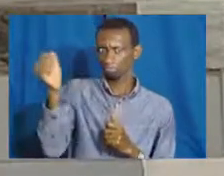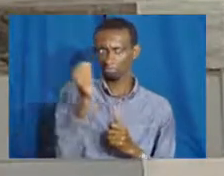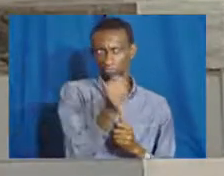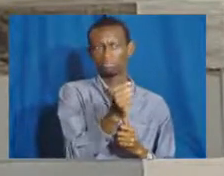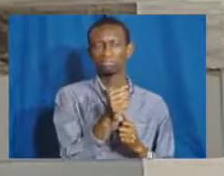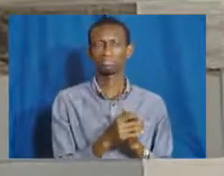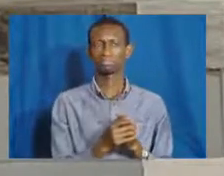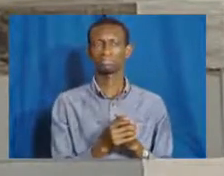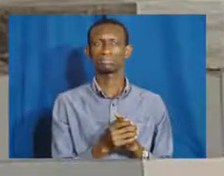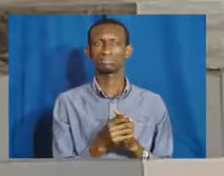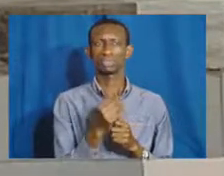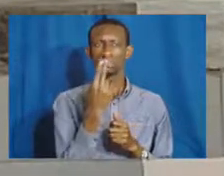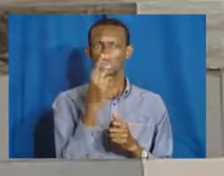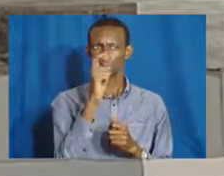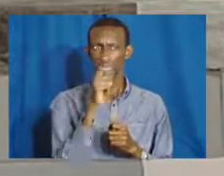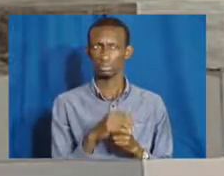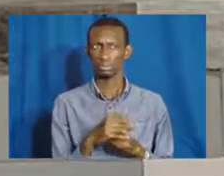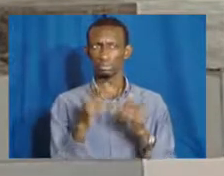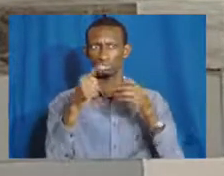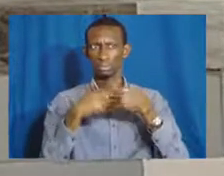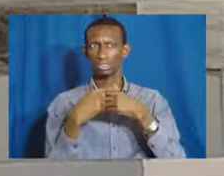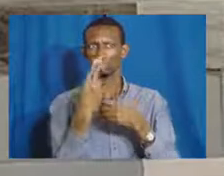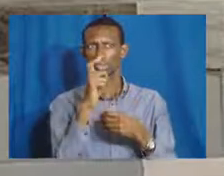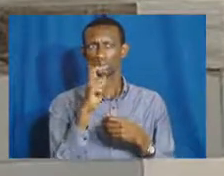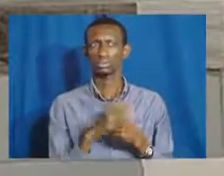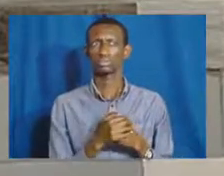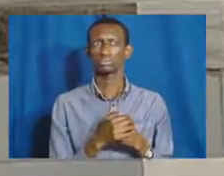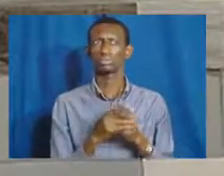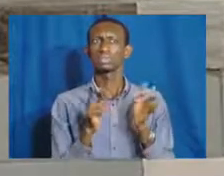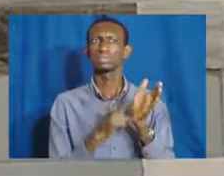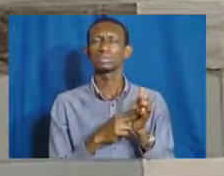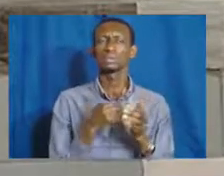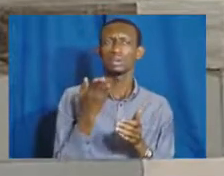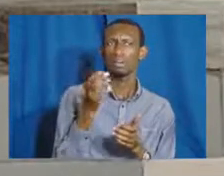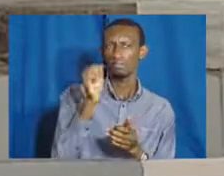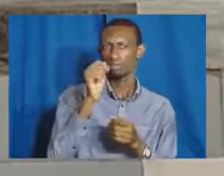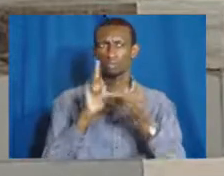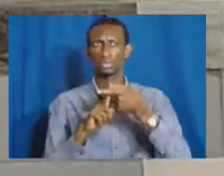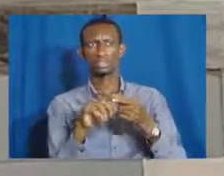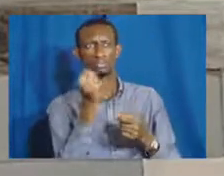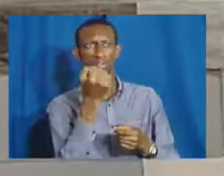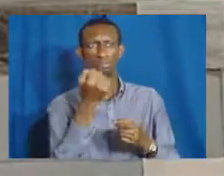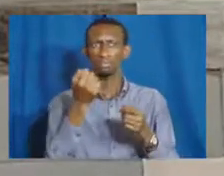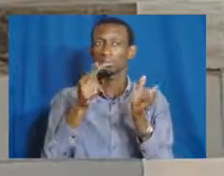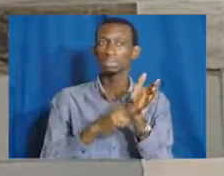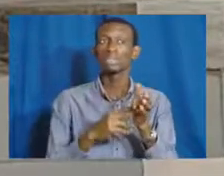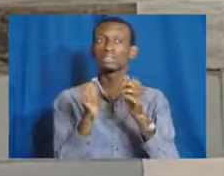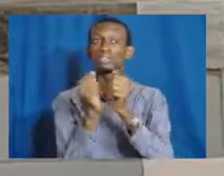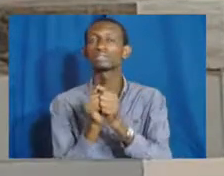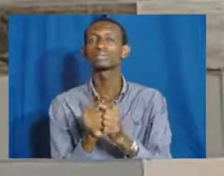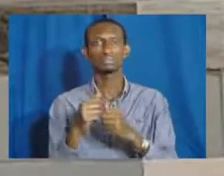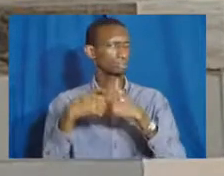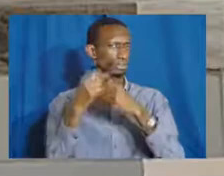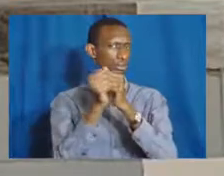left-hand side, I'll be having 2x minus 2x, which is equal to 5 plus 5 is 10, minus